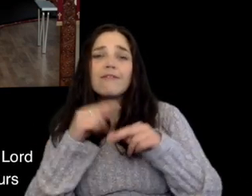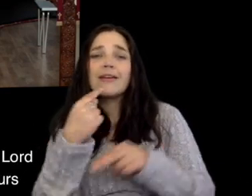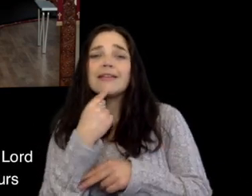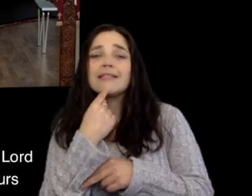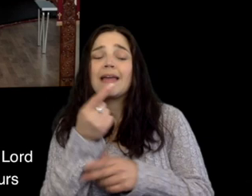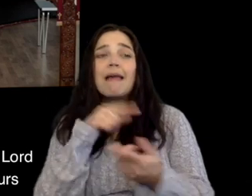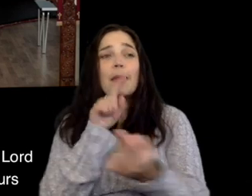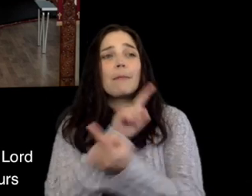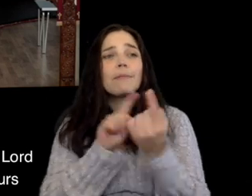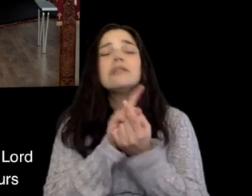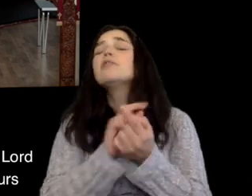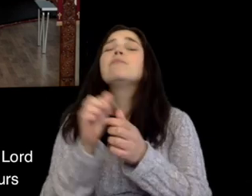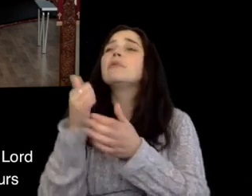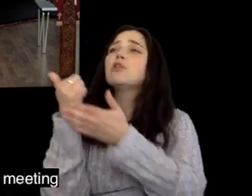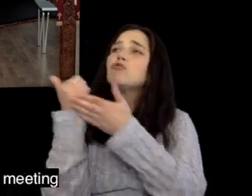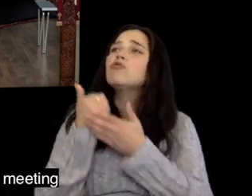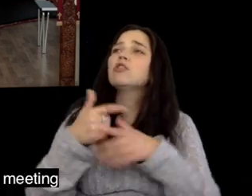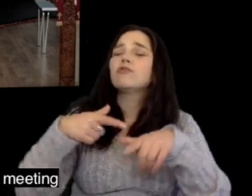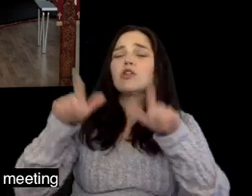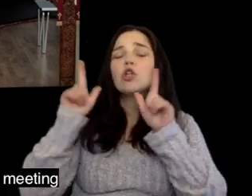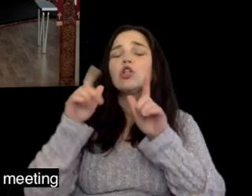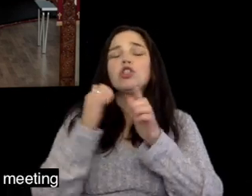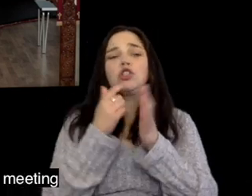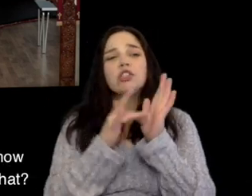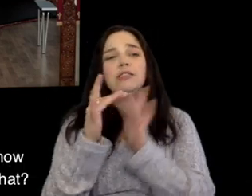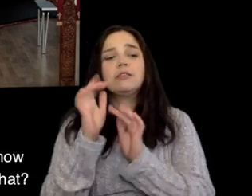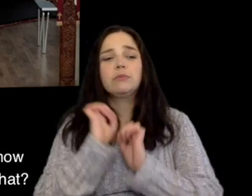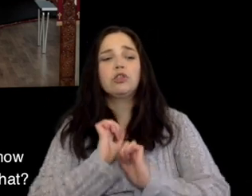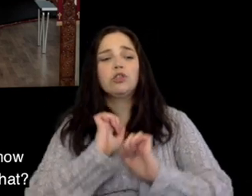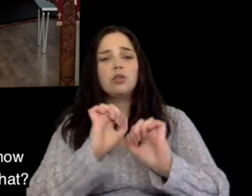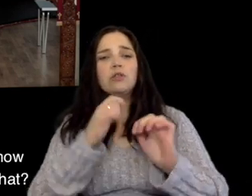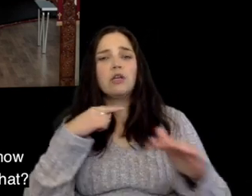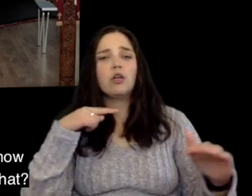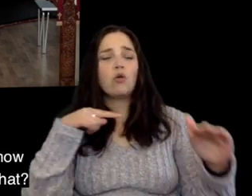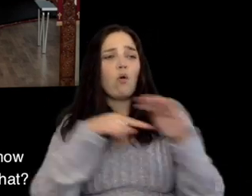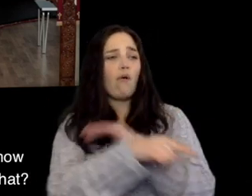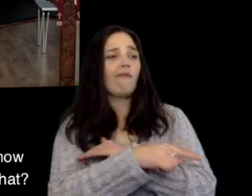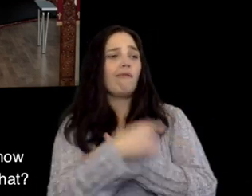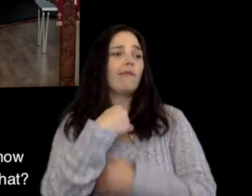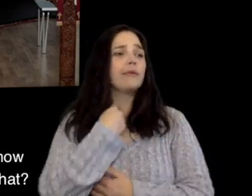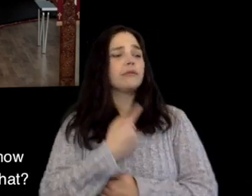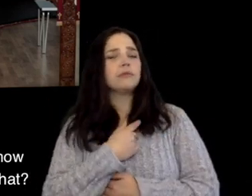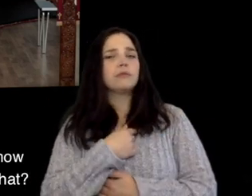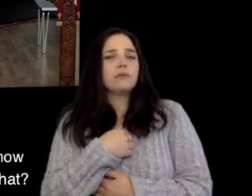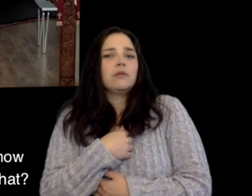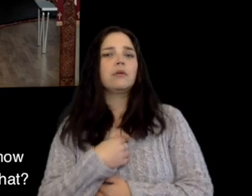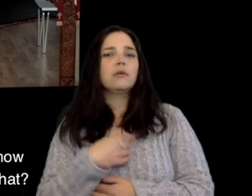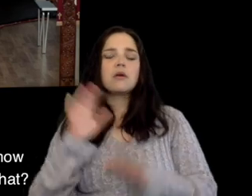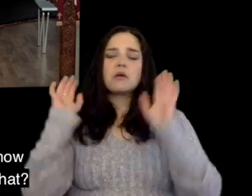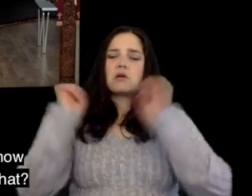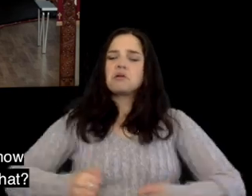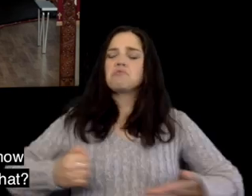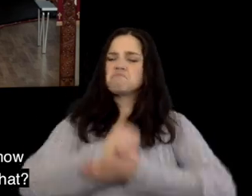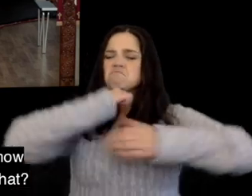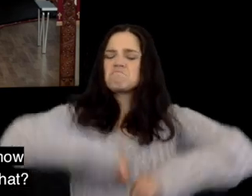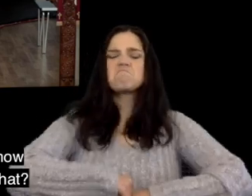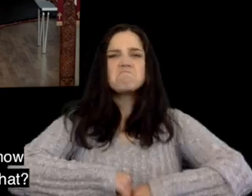So if I say in a meeting, may the grace of the Lord Jesus Christ be yours, and then I go out from that meeting, and in my heart is,